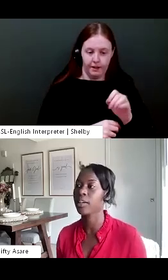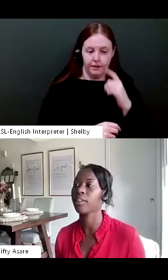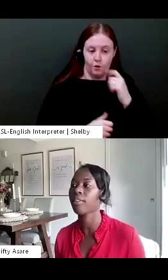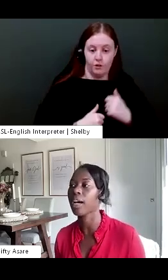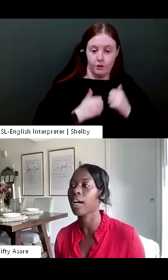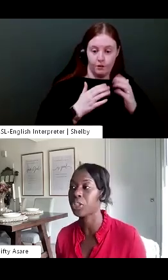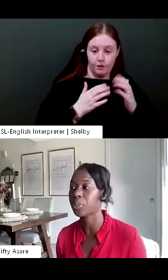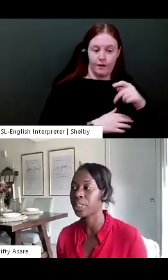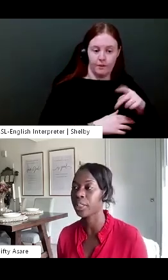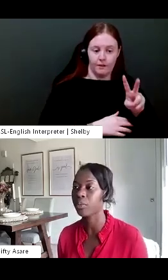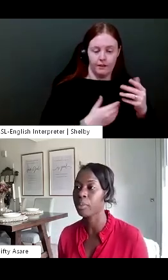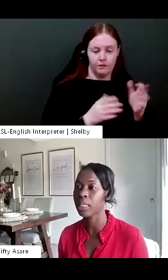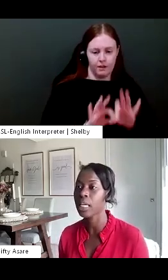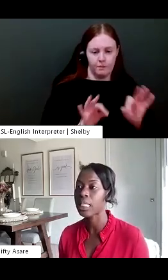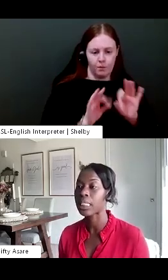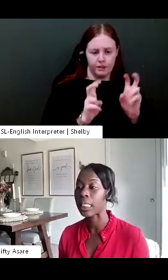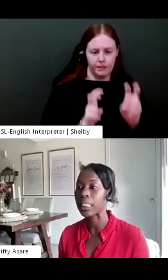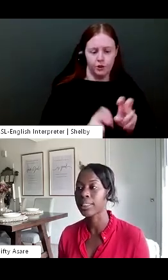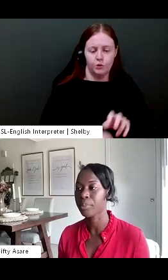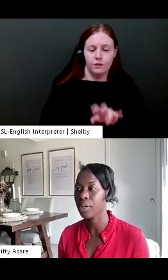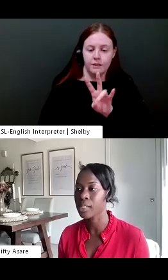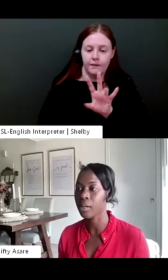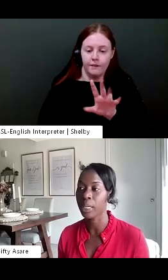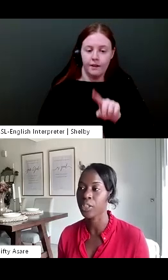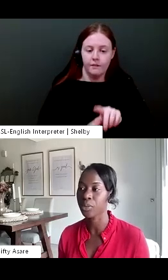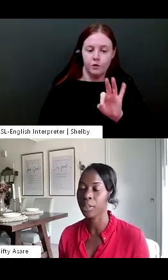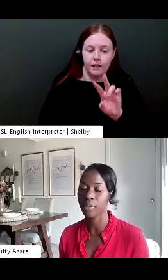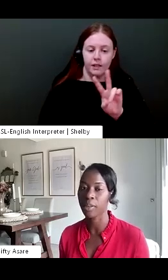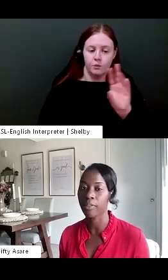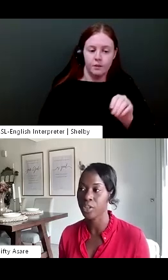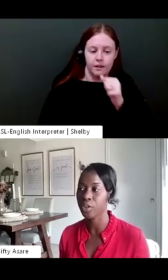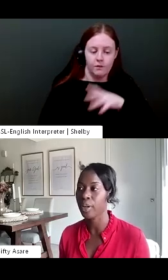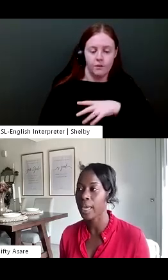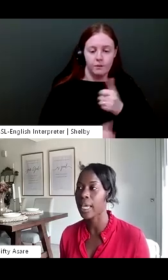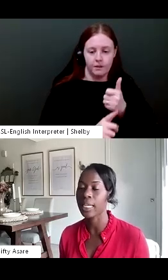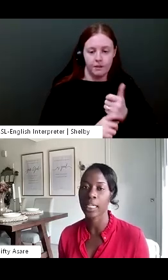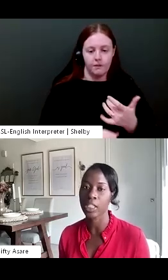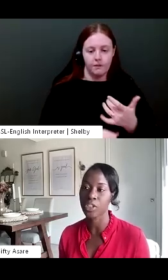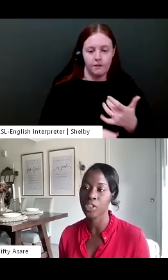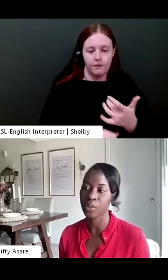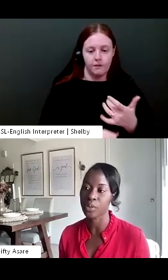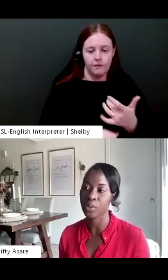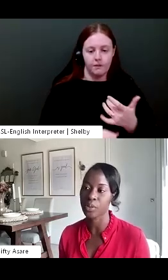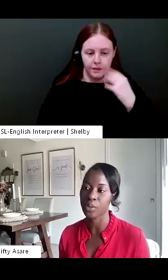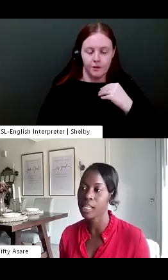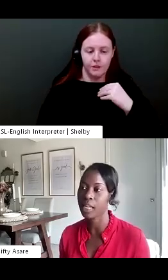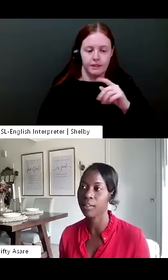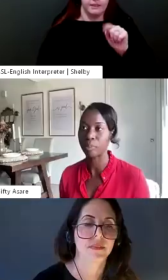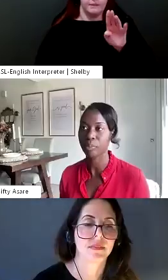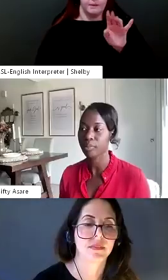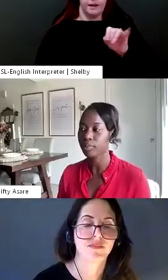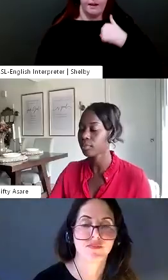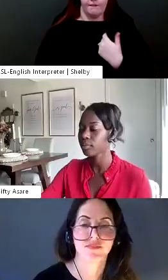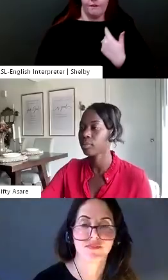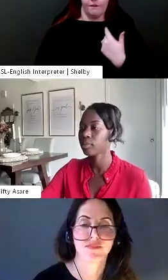because 75 to 92% of women likely experience a brain injury from the facial, head, and neck injuries that they sustain.